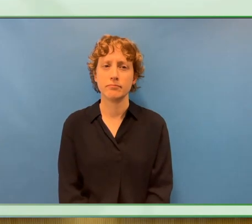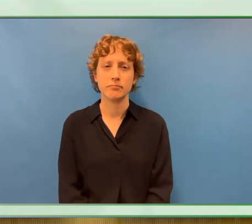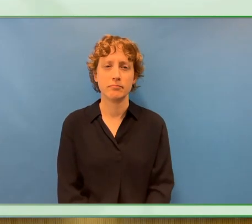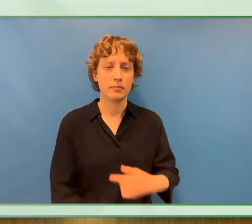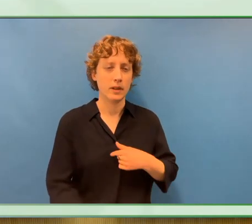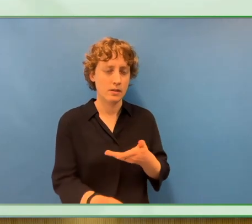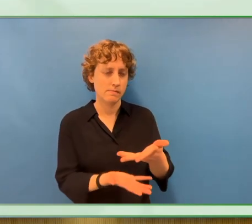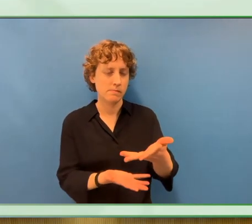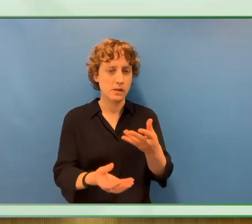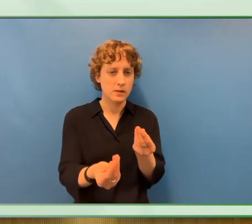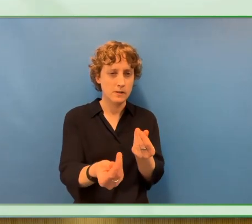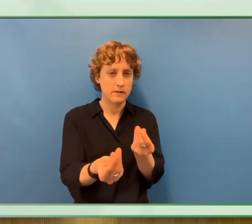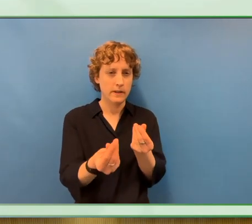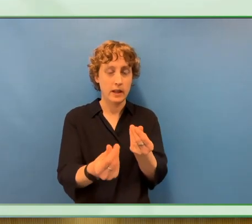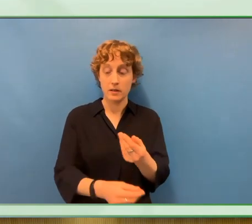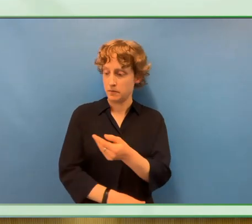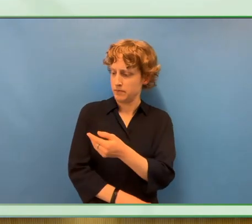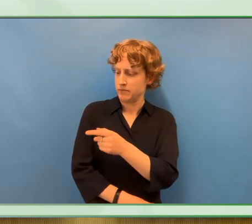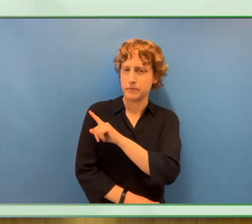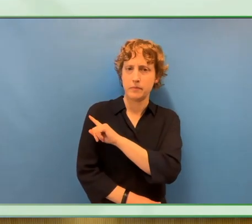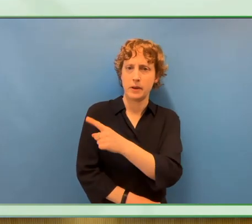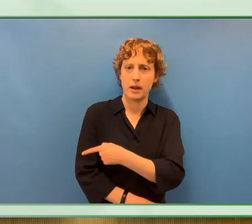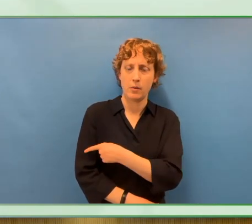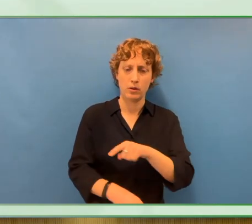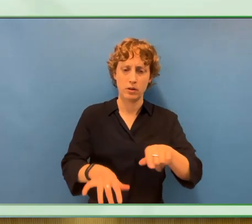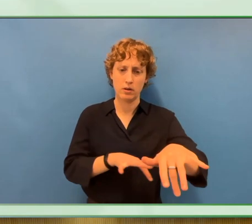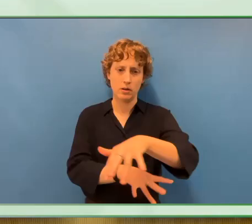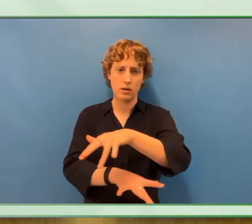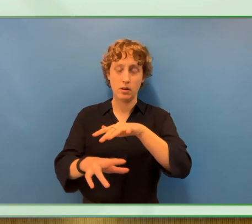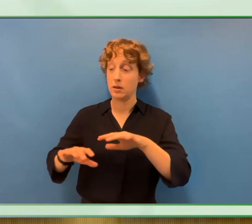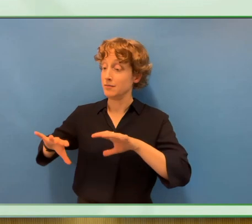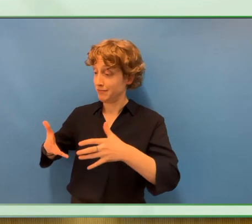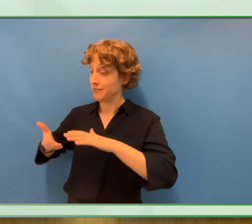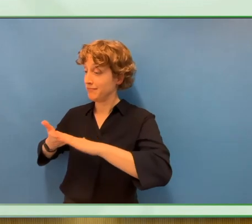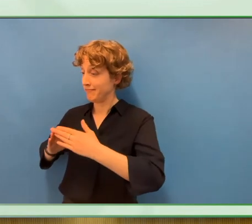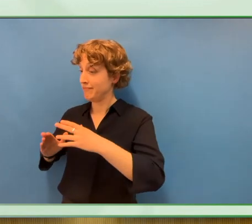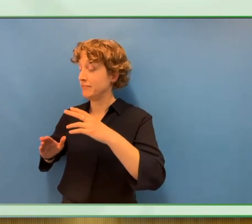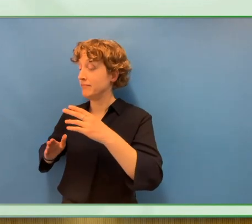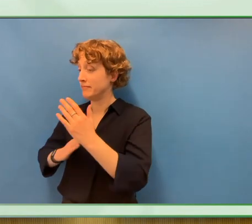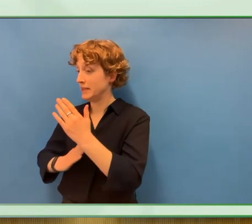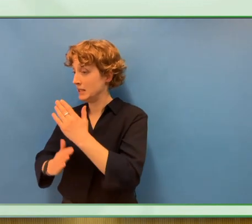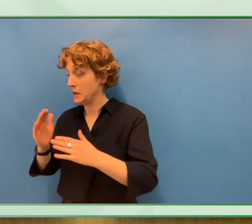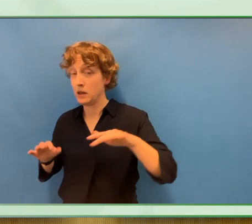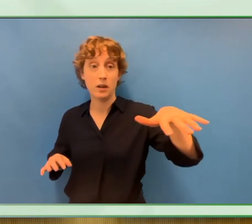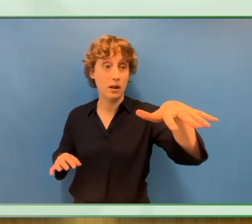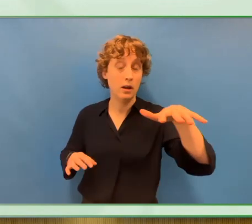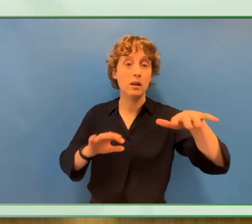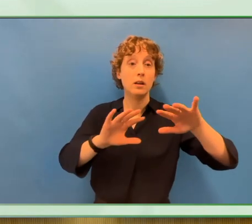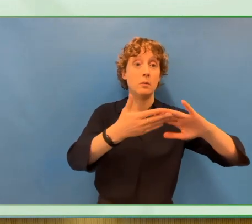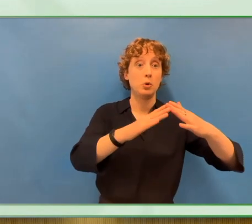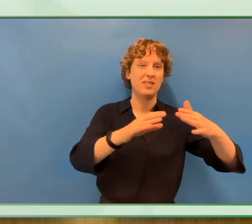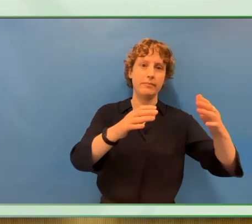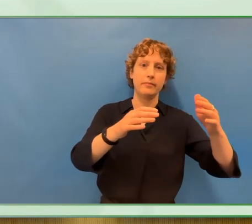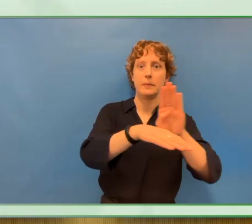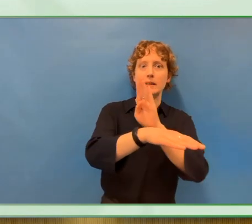power relation between our community of people with disabilities and businesses is still uneven. Even the way that